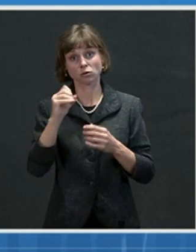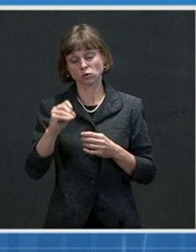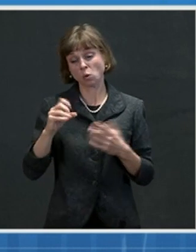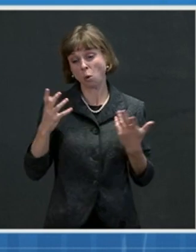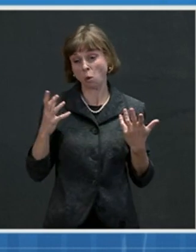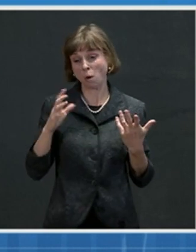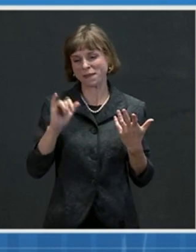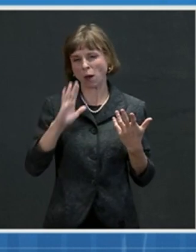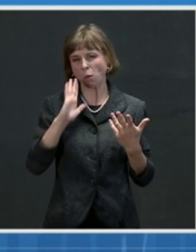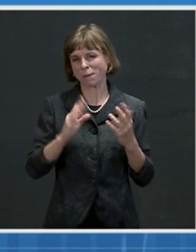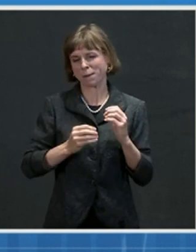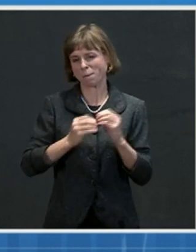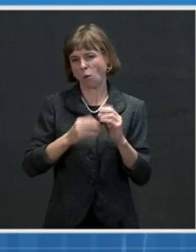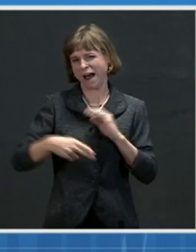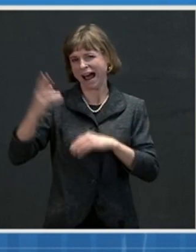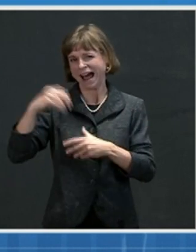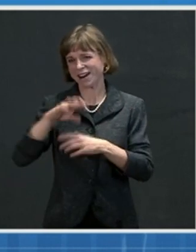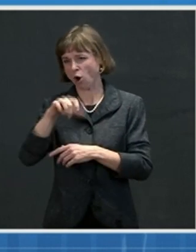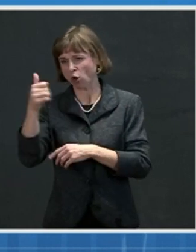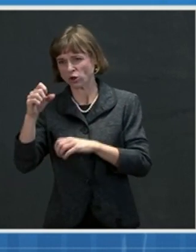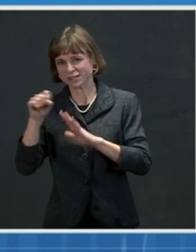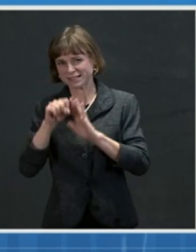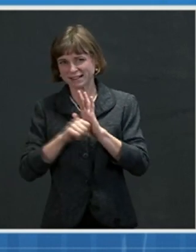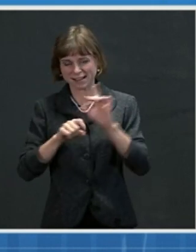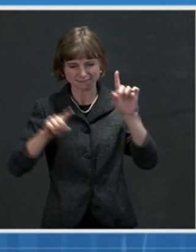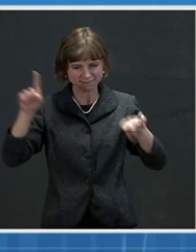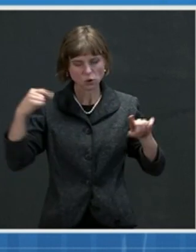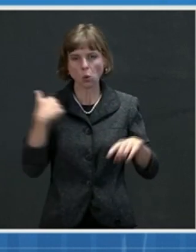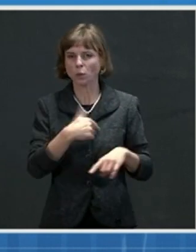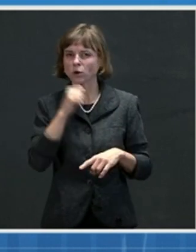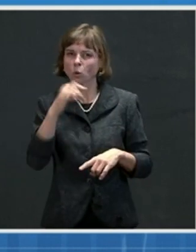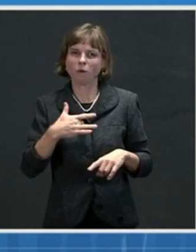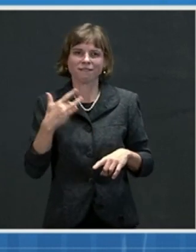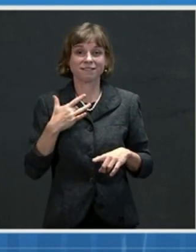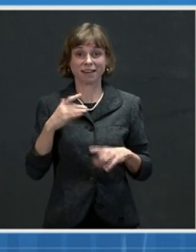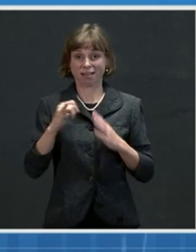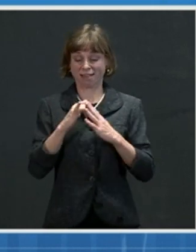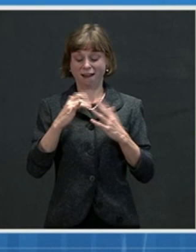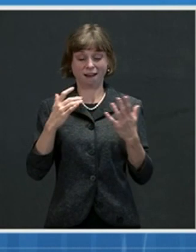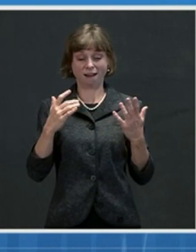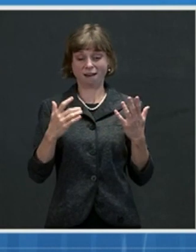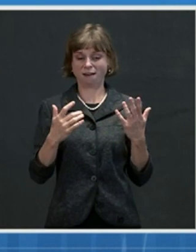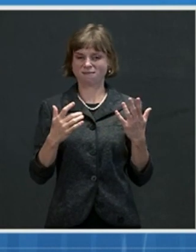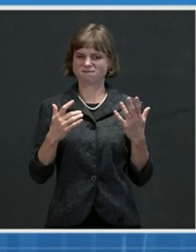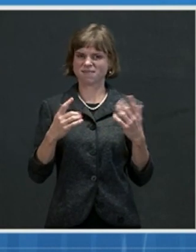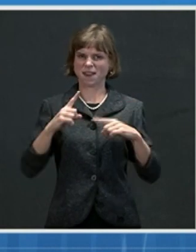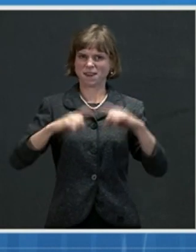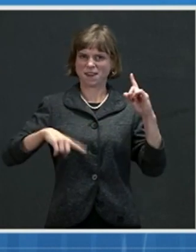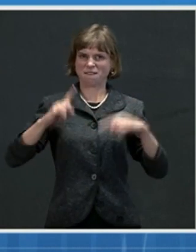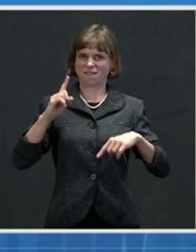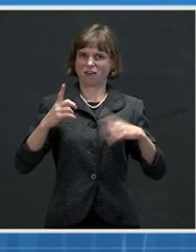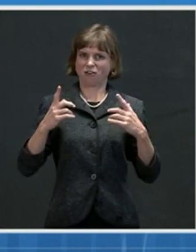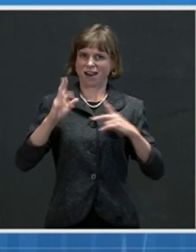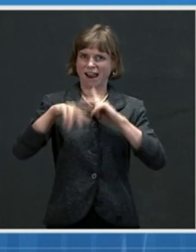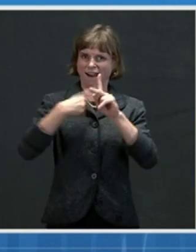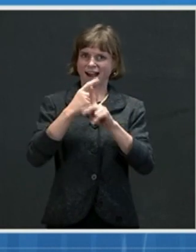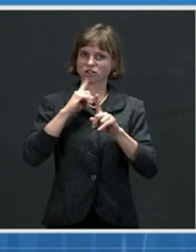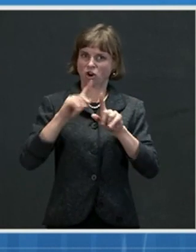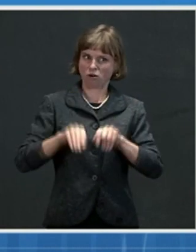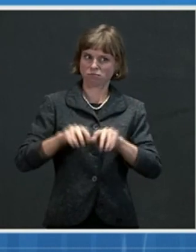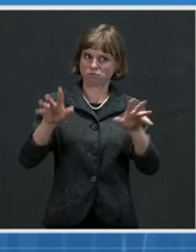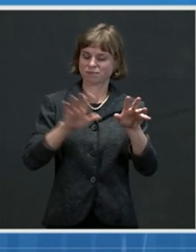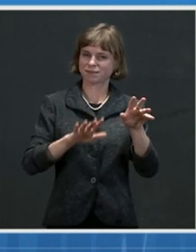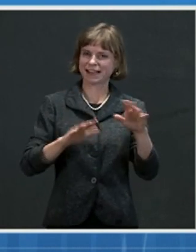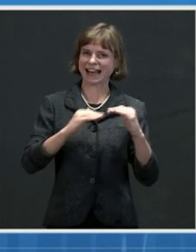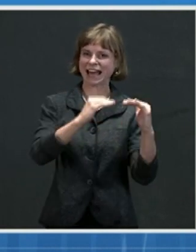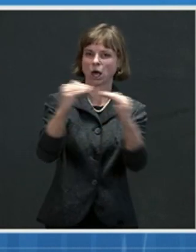higher than in other states. We do not believe the variants are distributed equally across the country at this time. And with that, I will